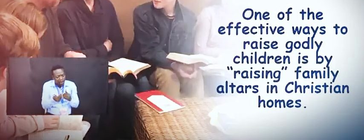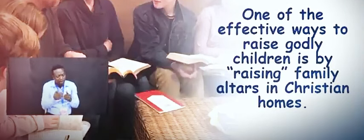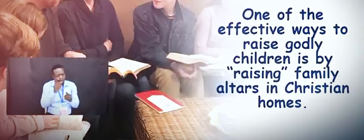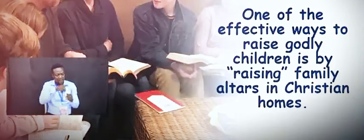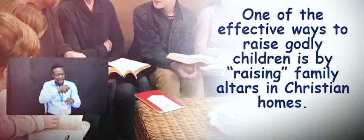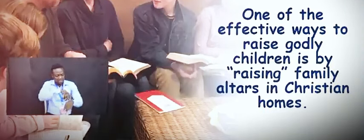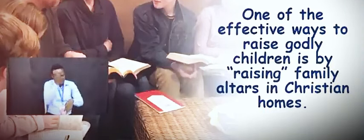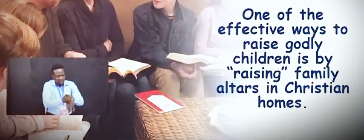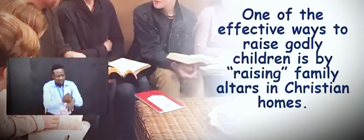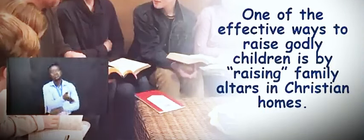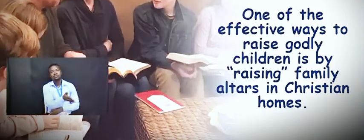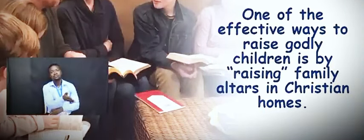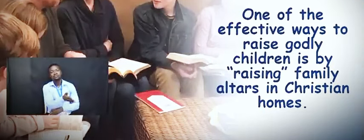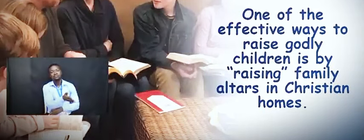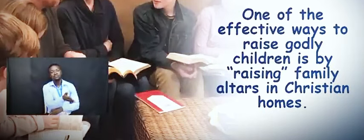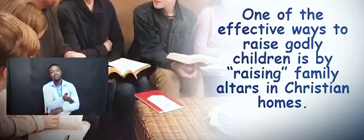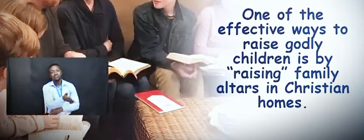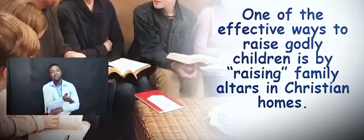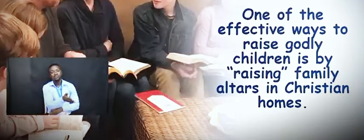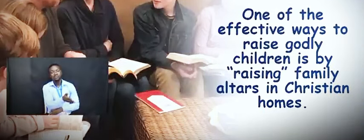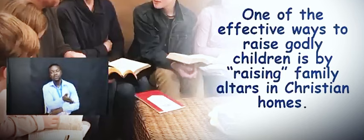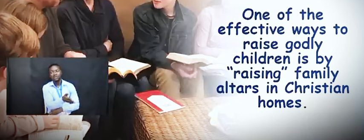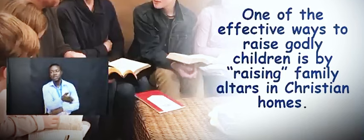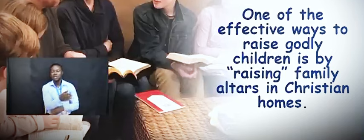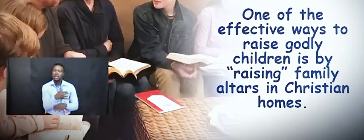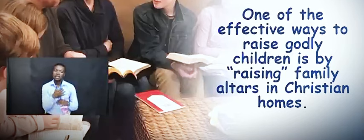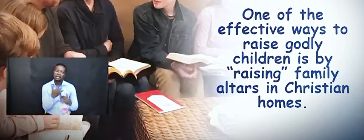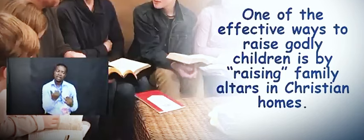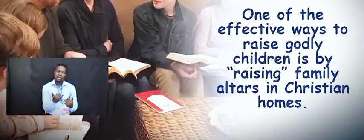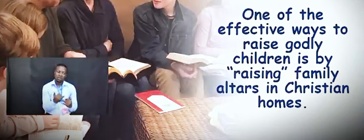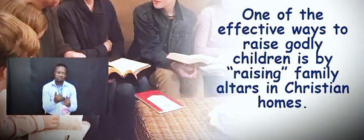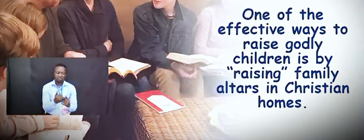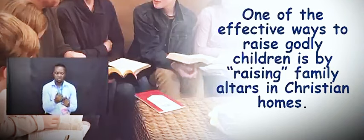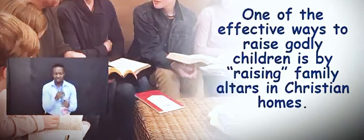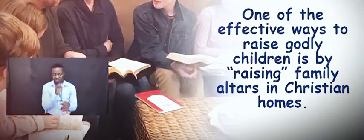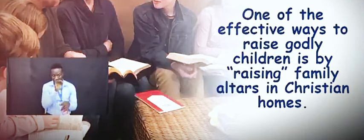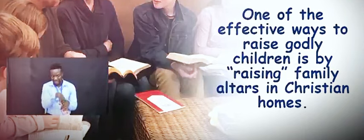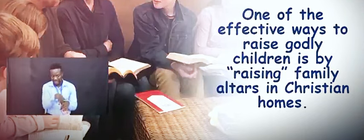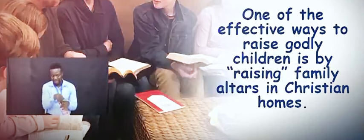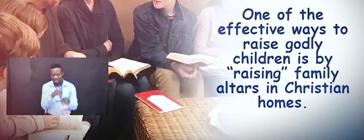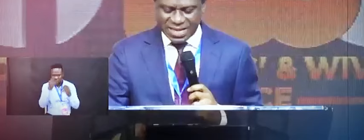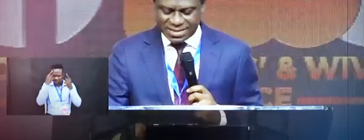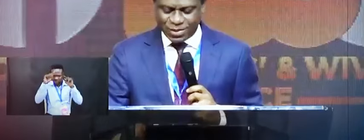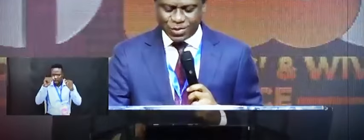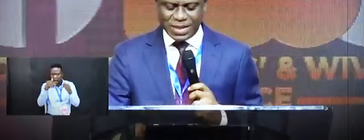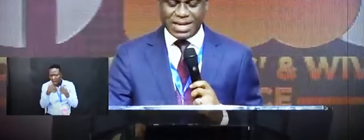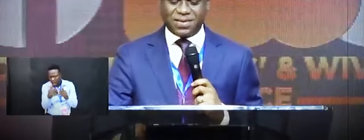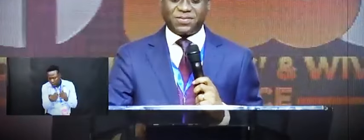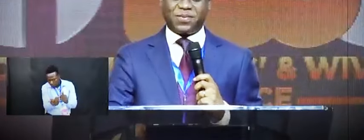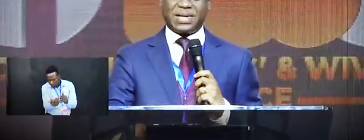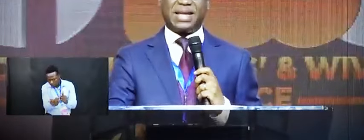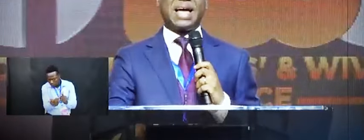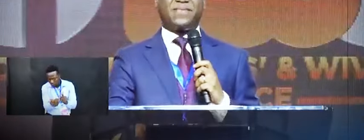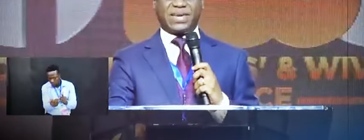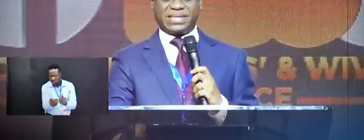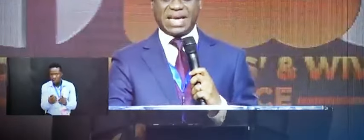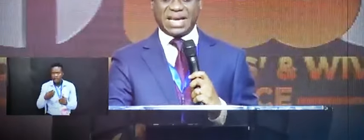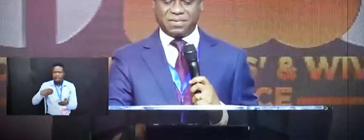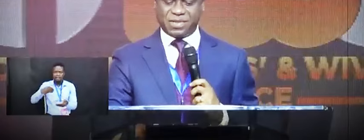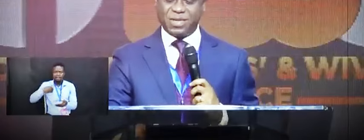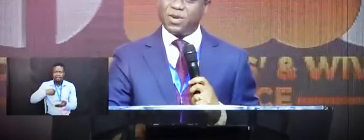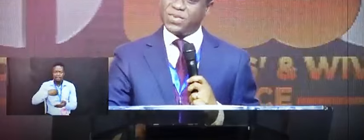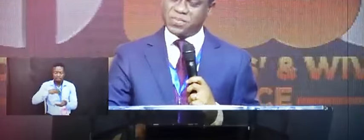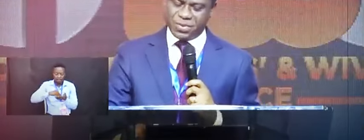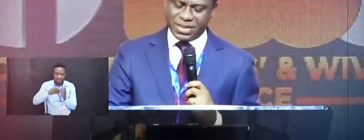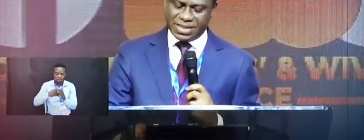Christian homes. To achieve this task, we have a great deal of lesson to learn from the life and